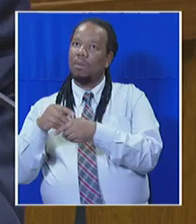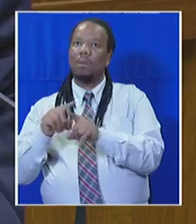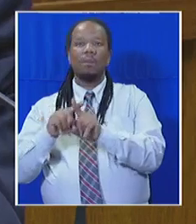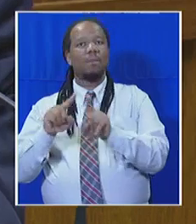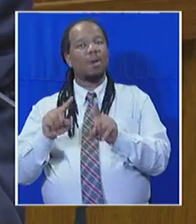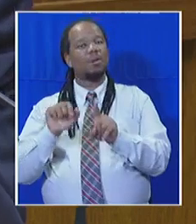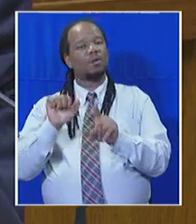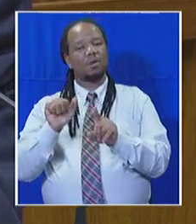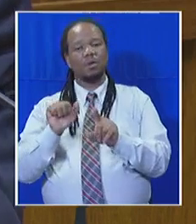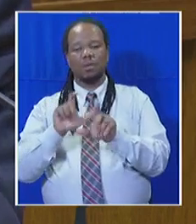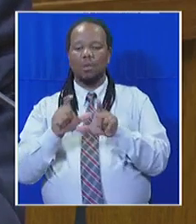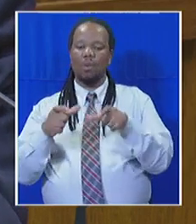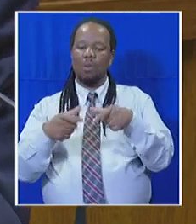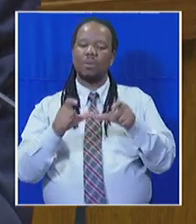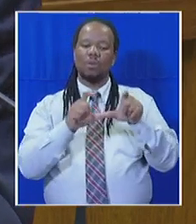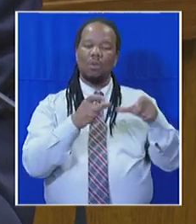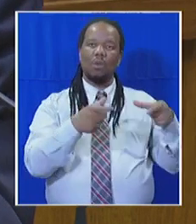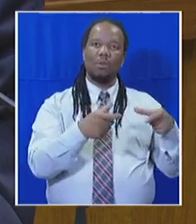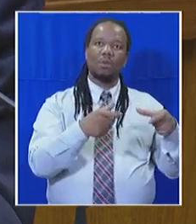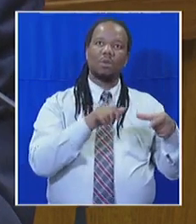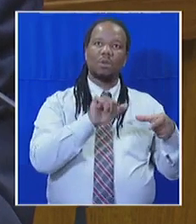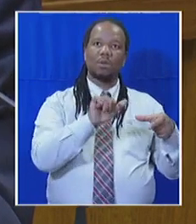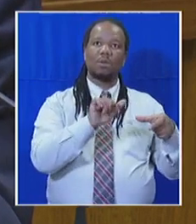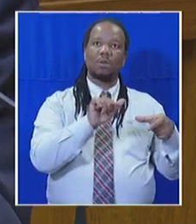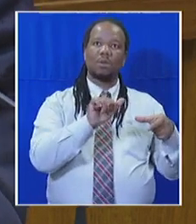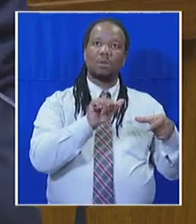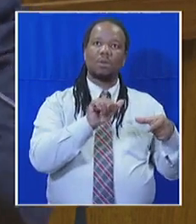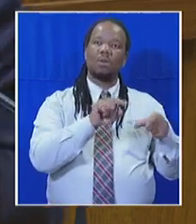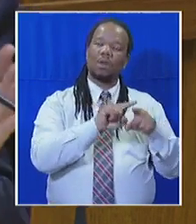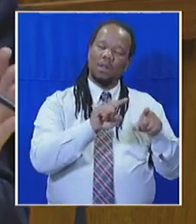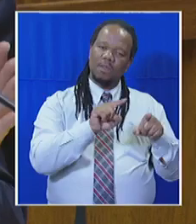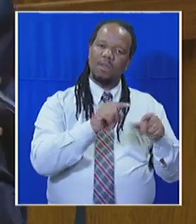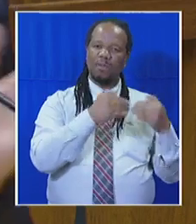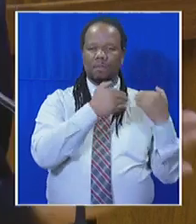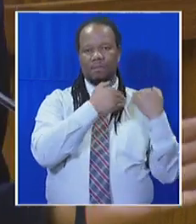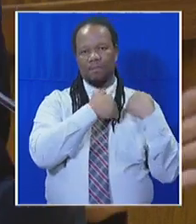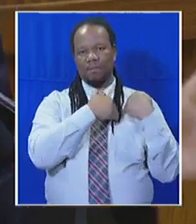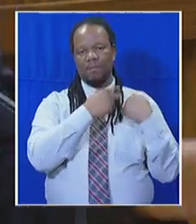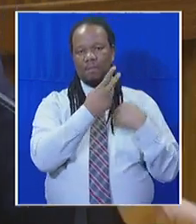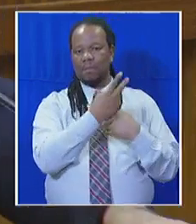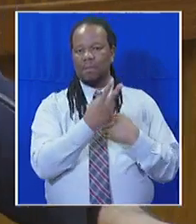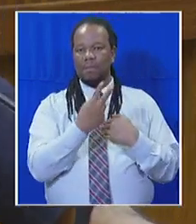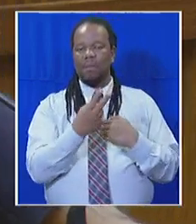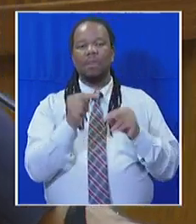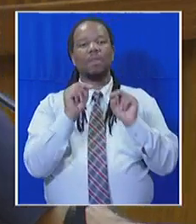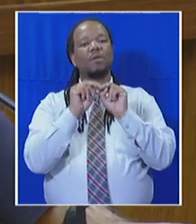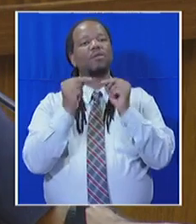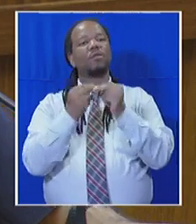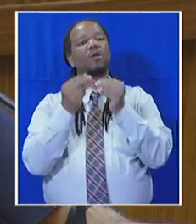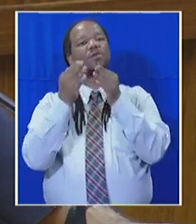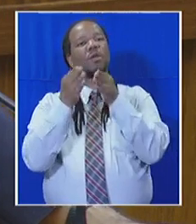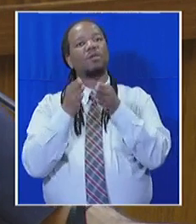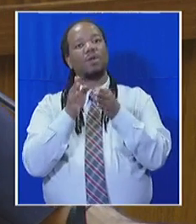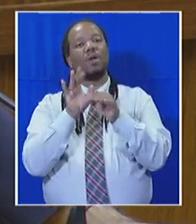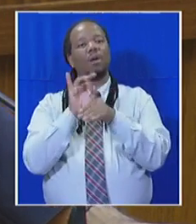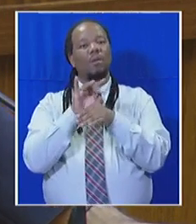committees that I've chaired and departments, the committees that I've been responsible for, have an oversight over, National Treasury does in fact consult,